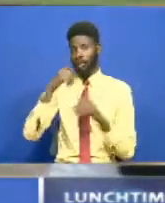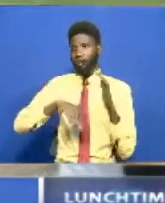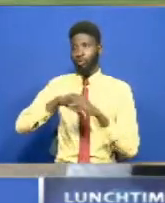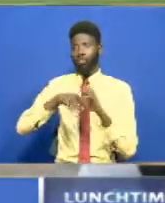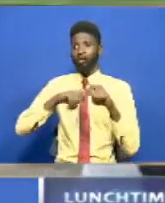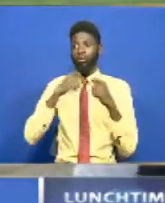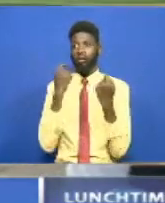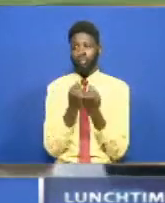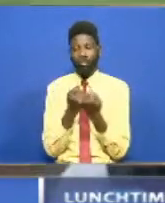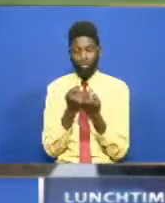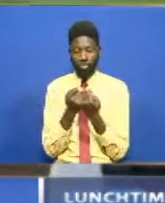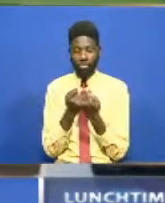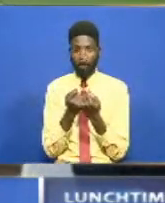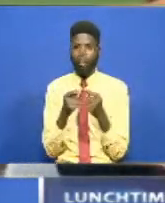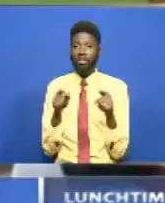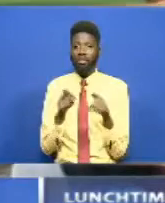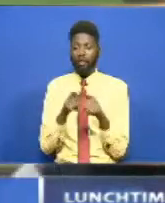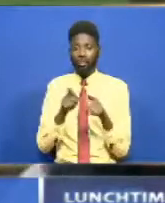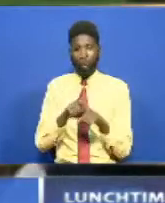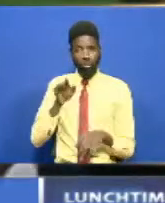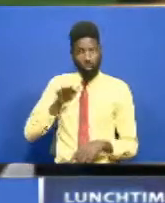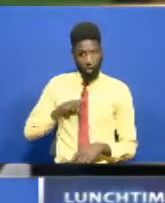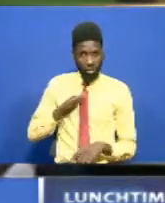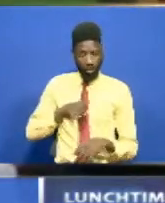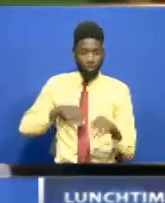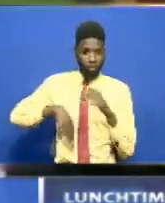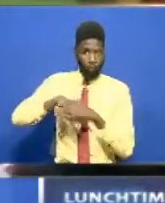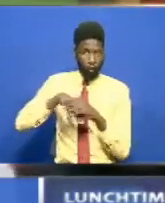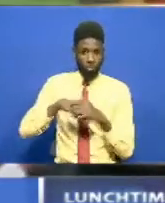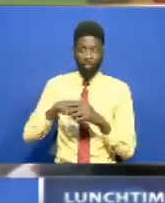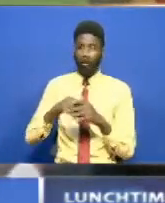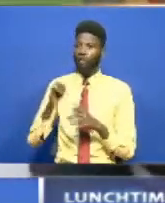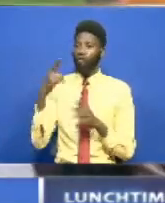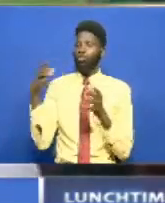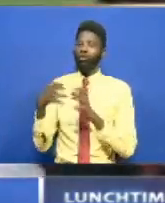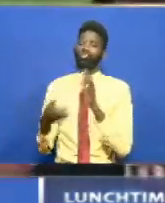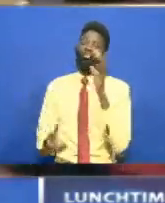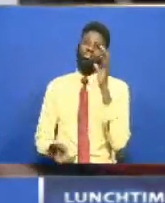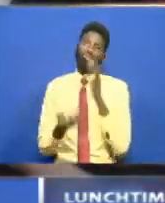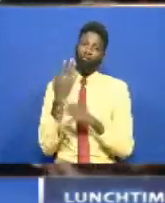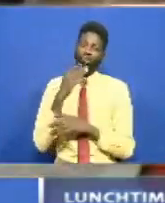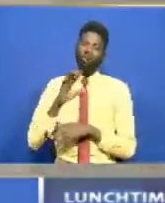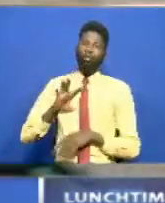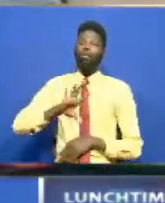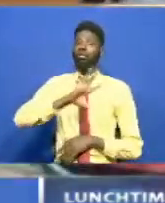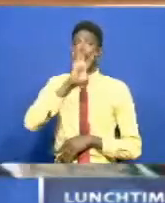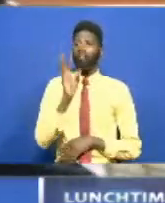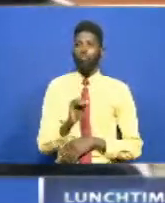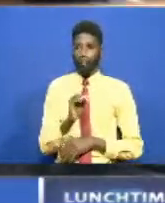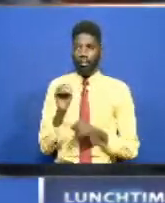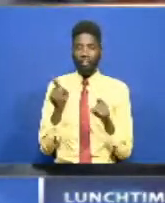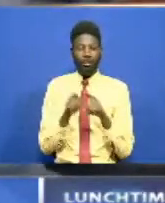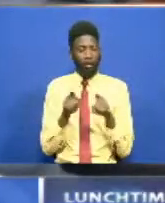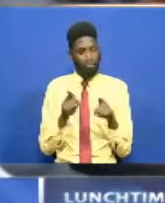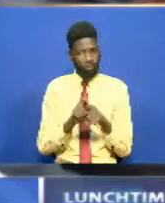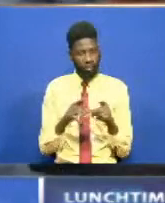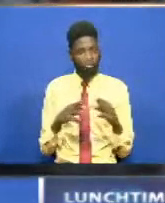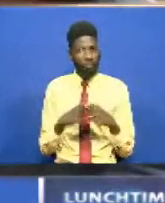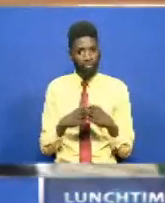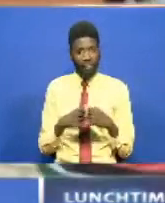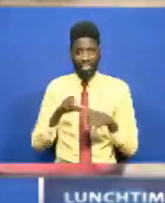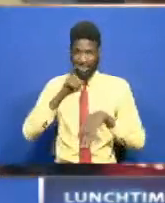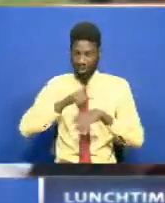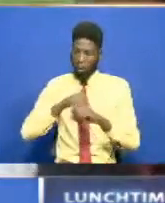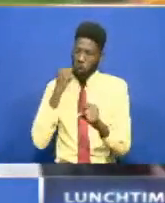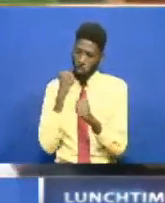World pioneers were women's soccer in Eastern Central Africa. Na baada kufanya